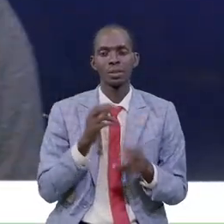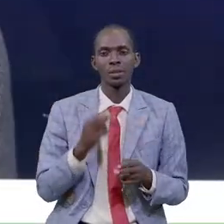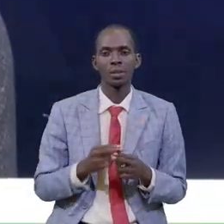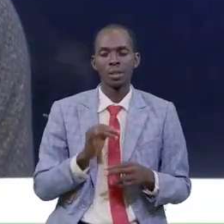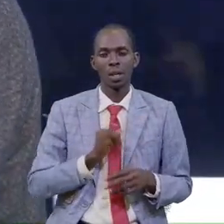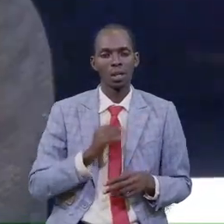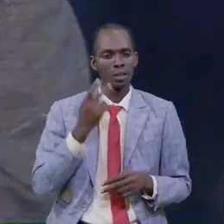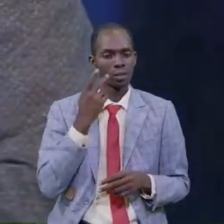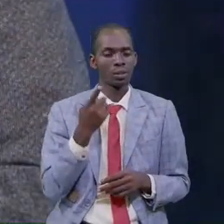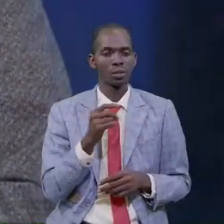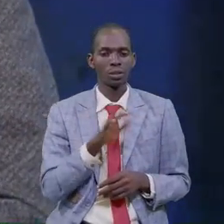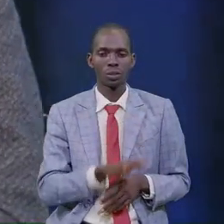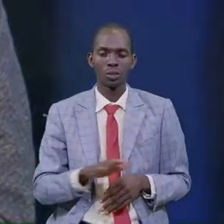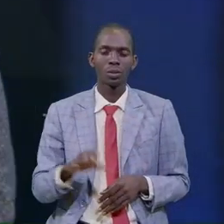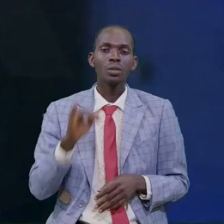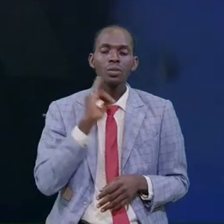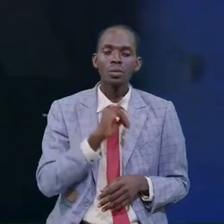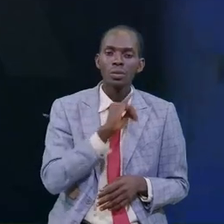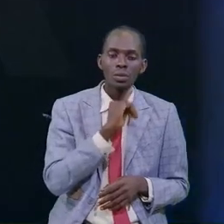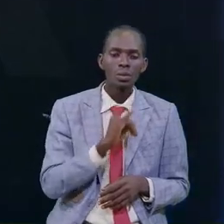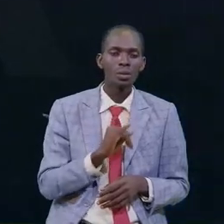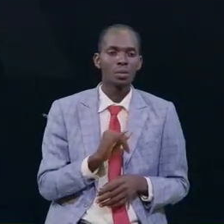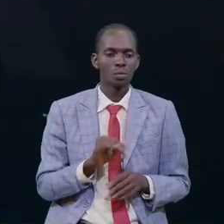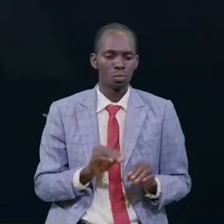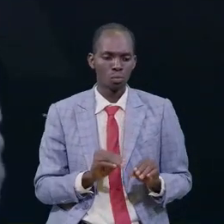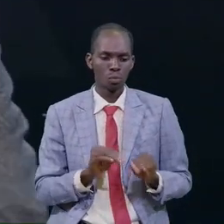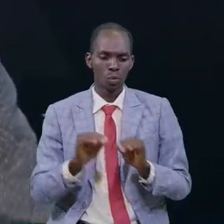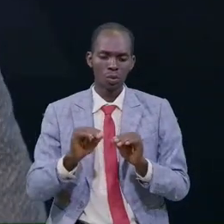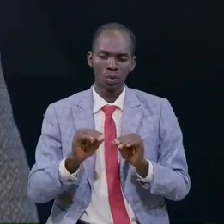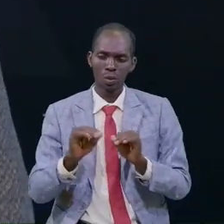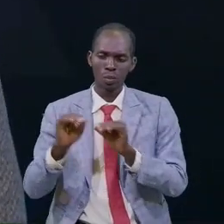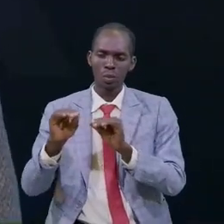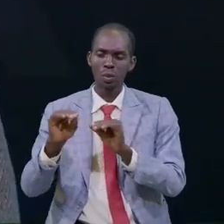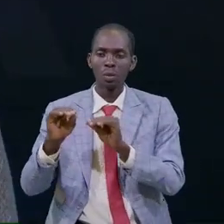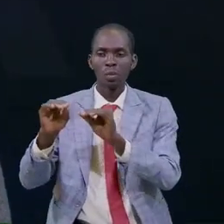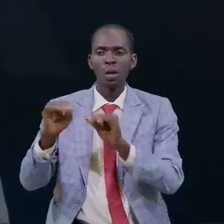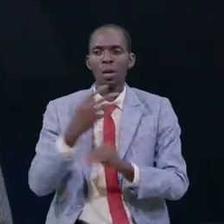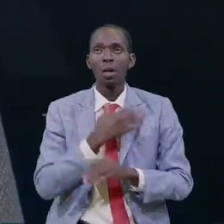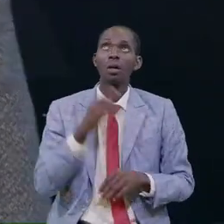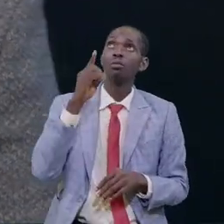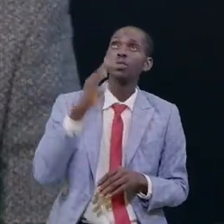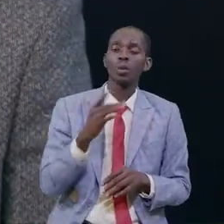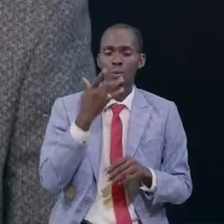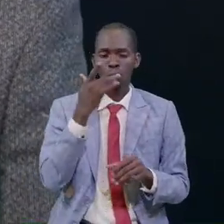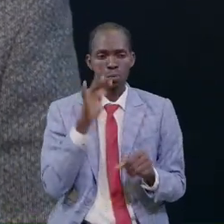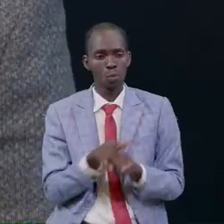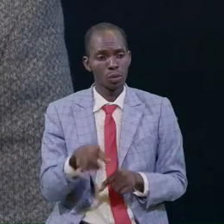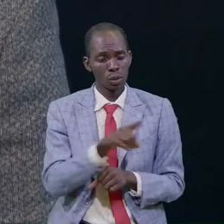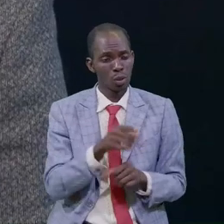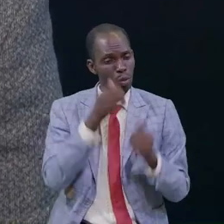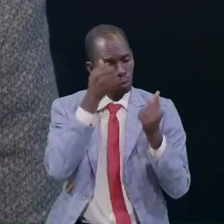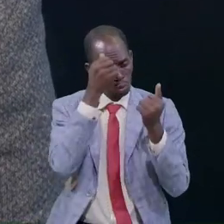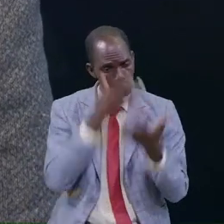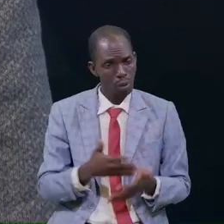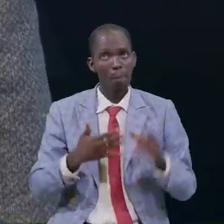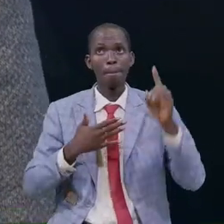moving on and on and on. And God promised them, hearken to my word, sickness will